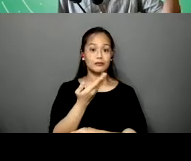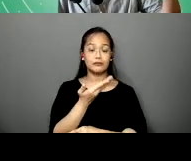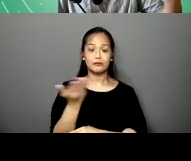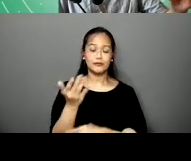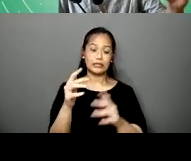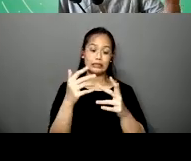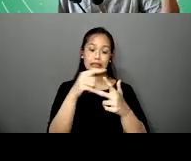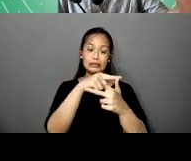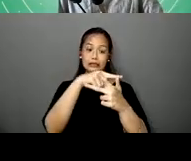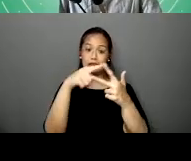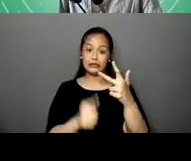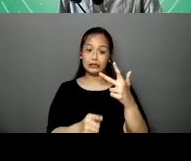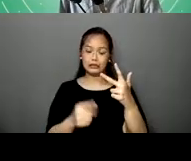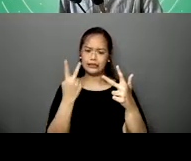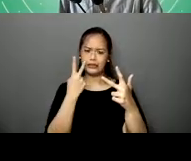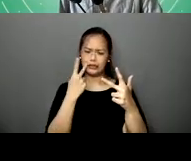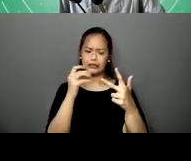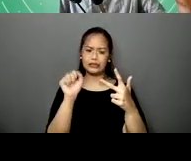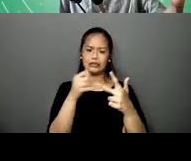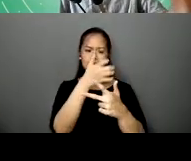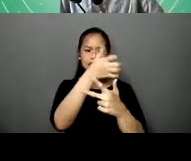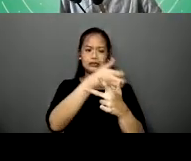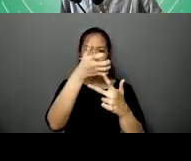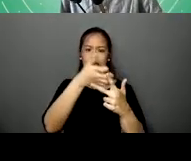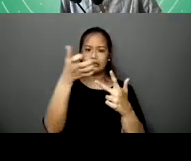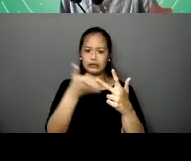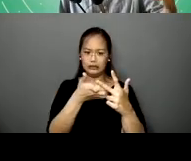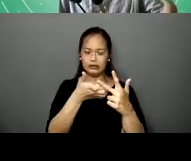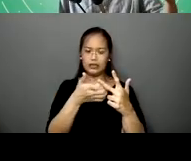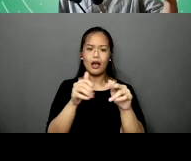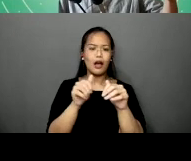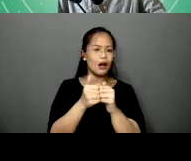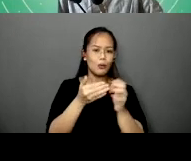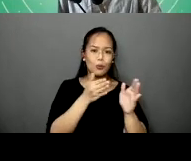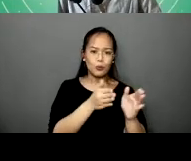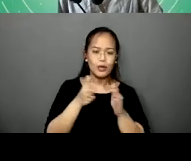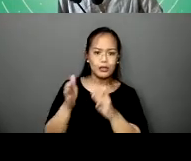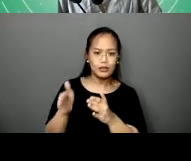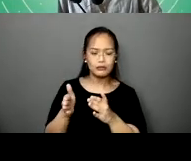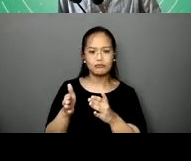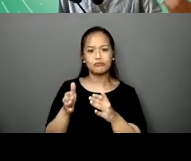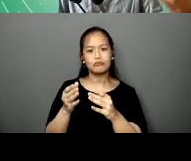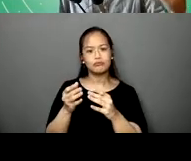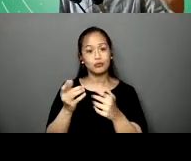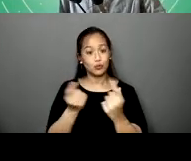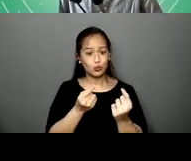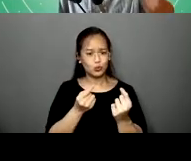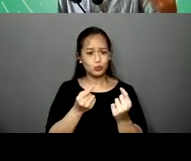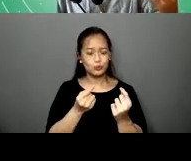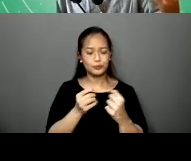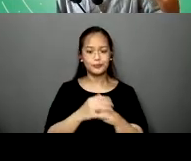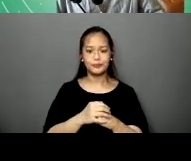look at individual parts about it. We can look at individual ways that this is addressed. And